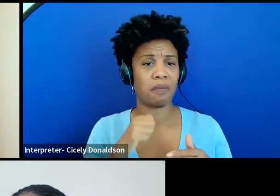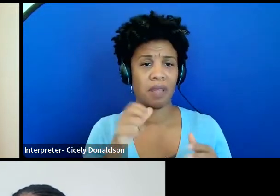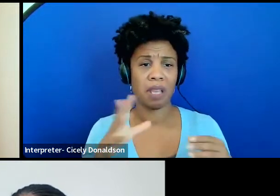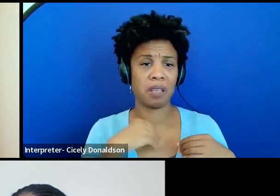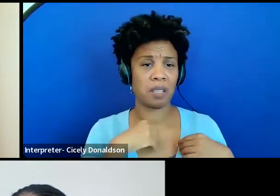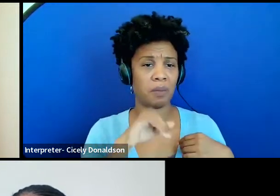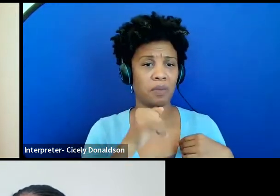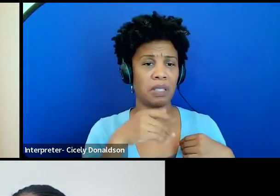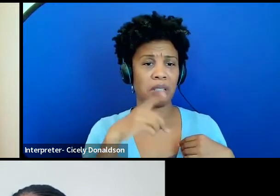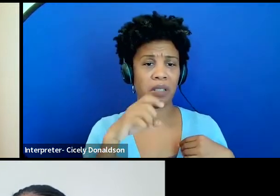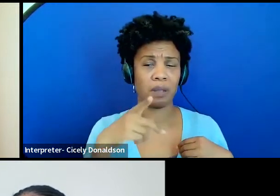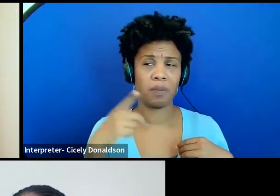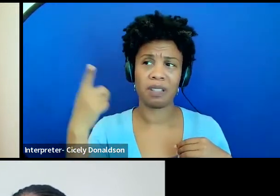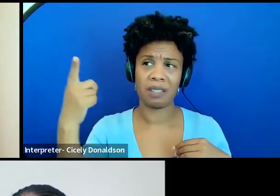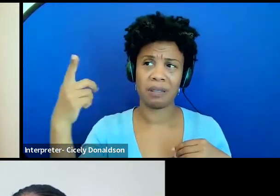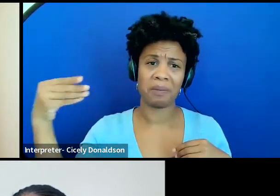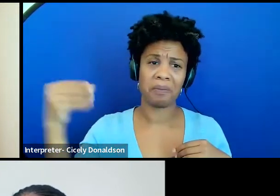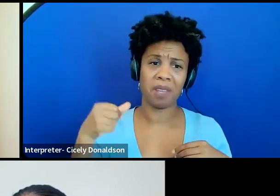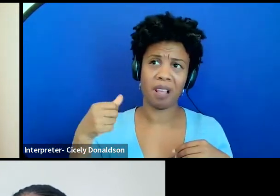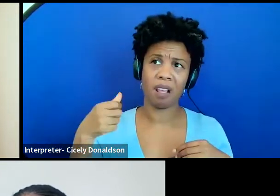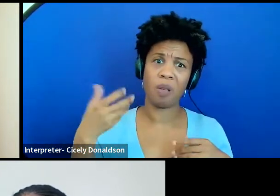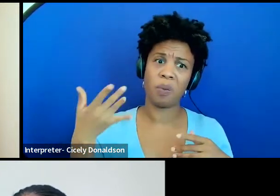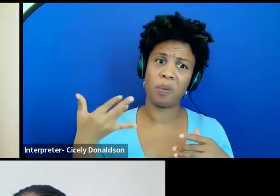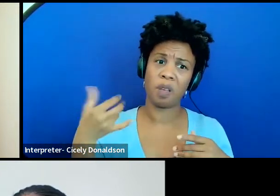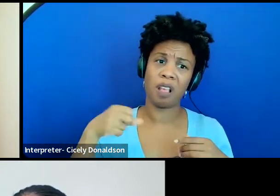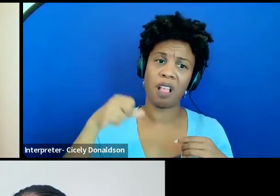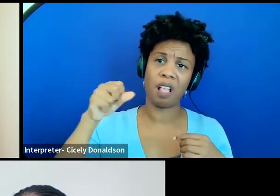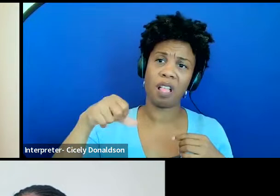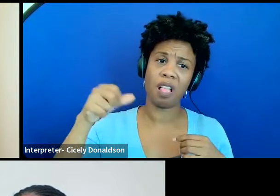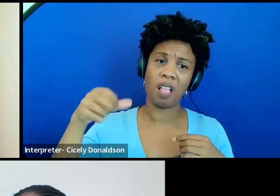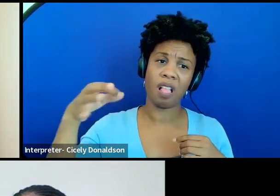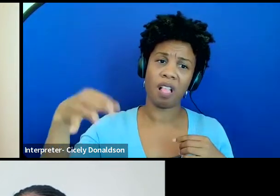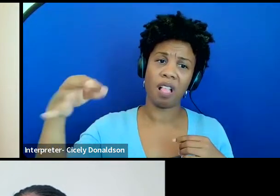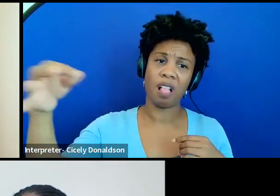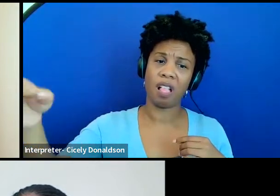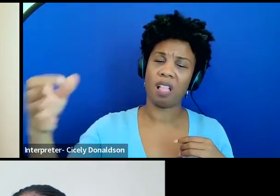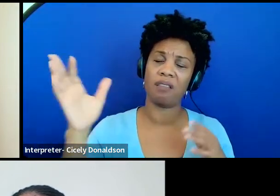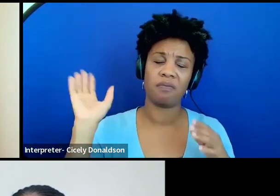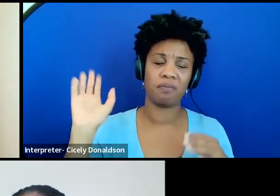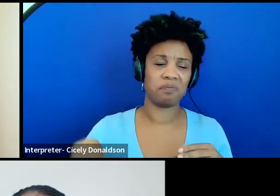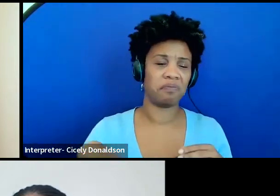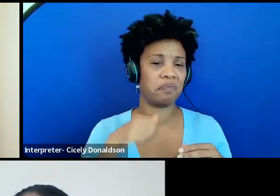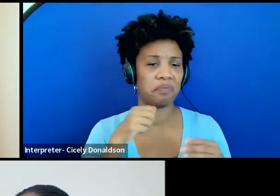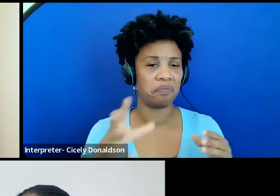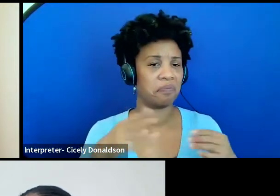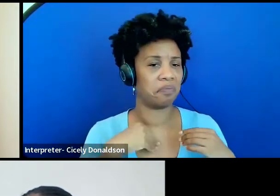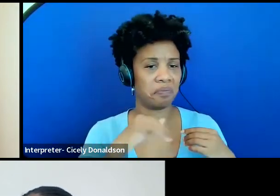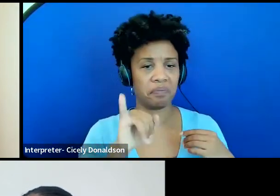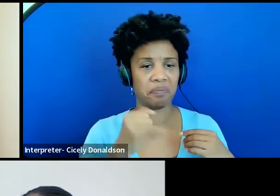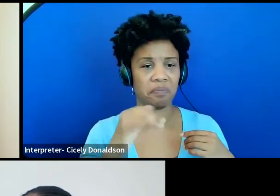quickly as they should, but they don't support the program, some of them.